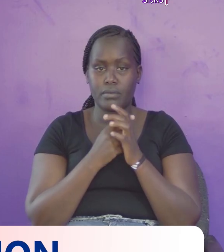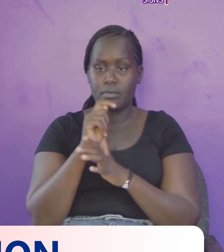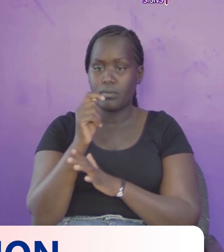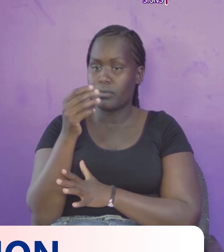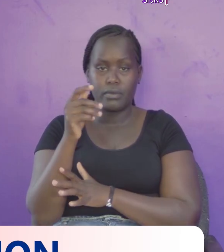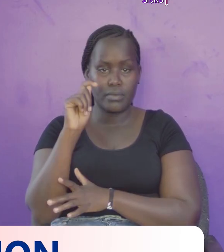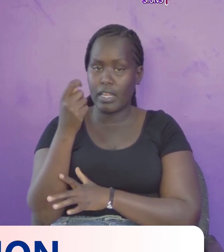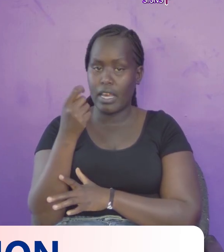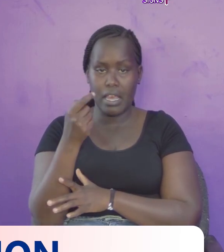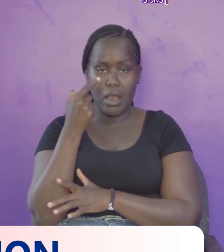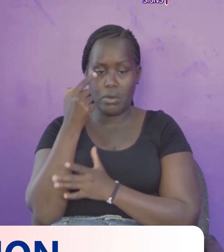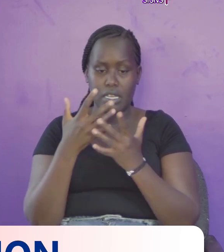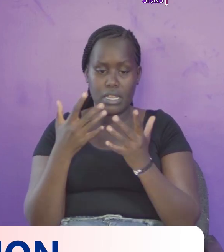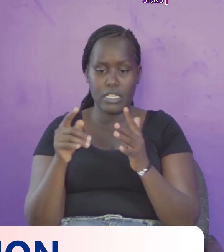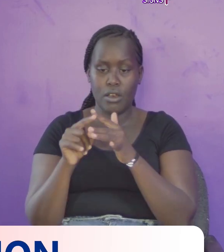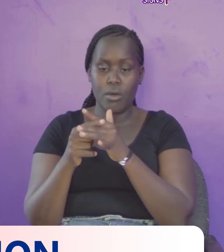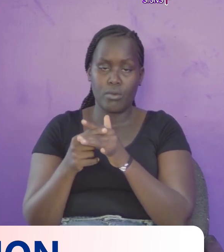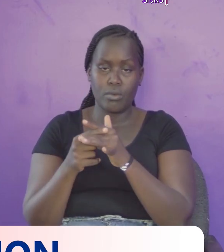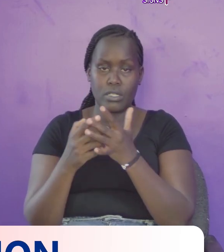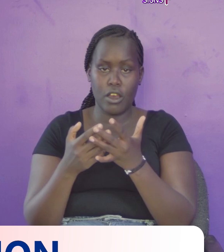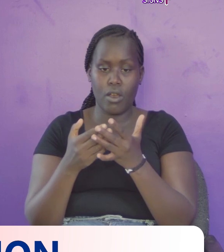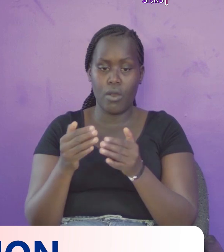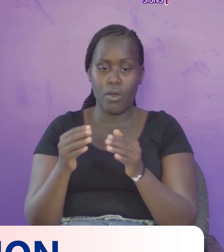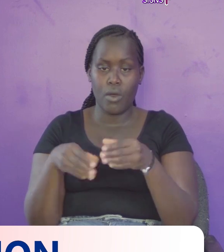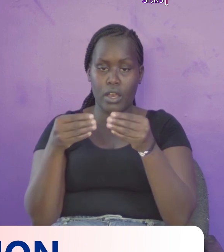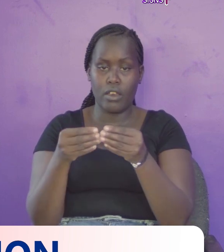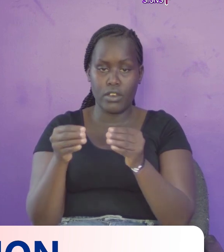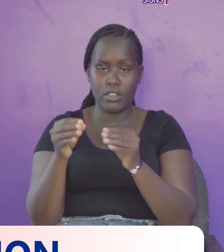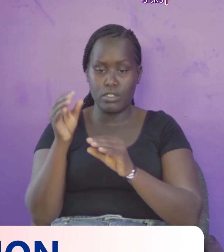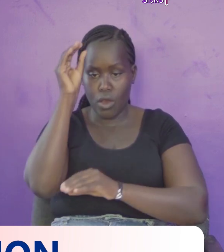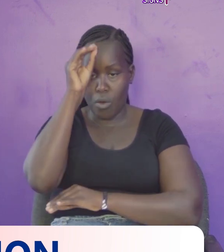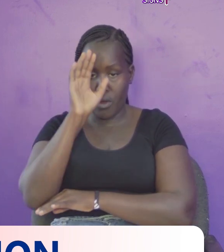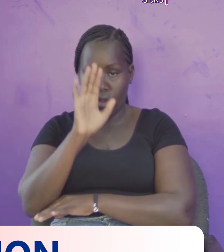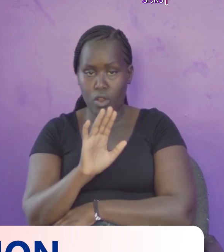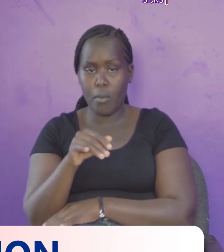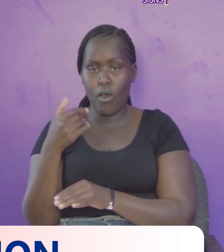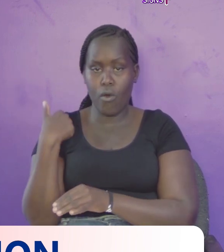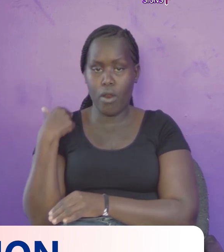tutaona maneno. But let's start. Give us your views. Leo tunaongea kama activists.